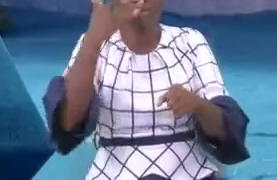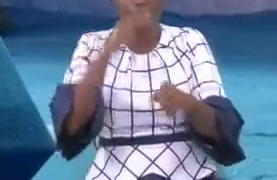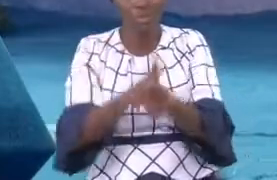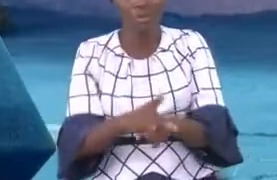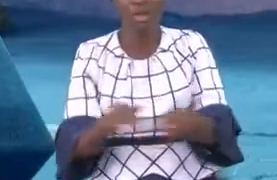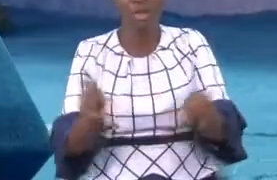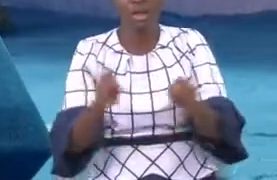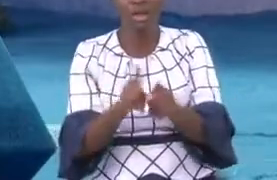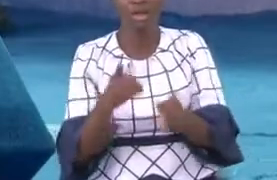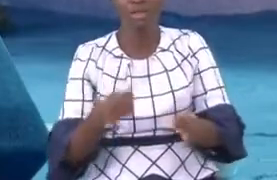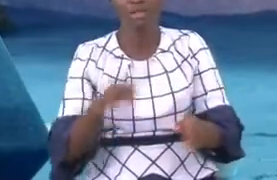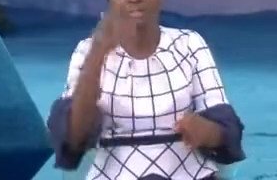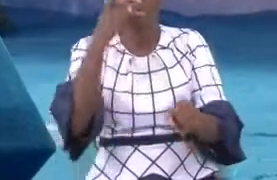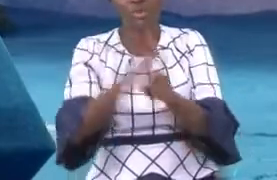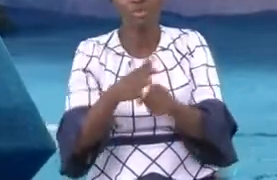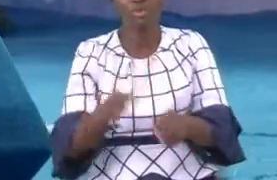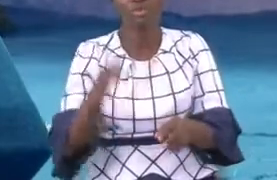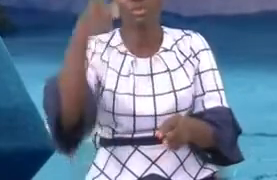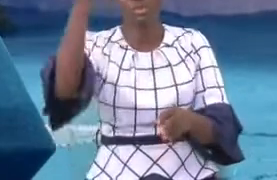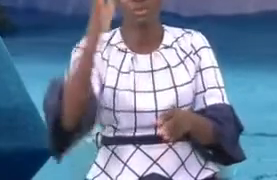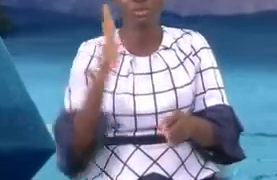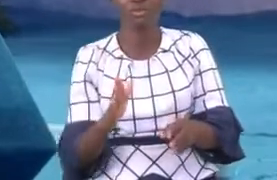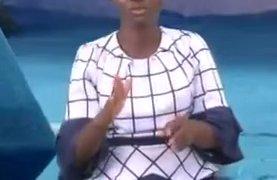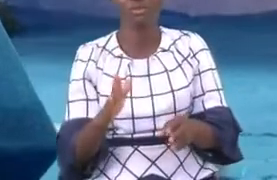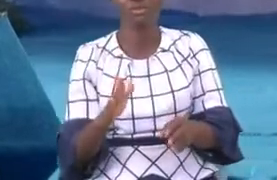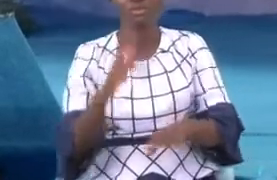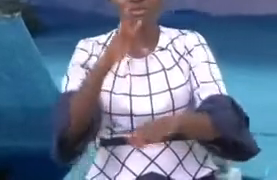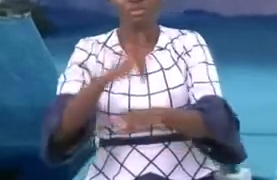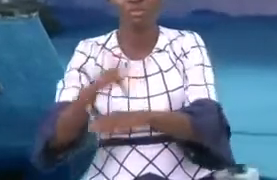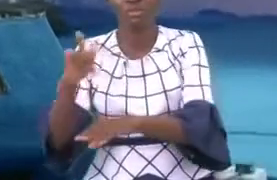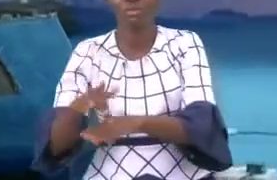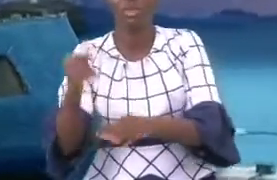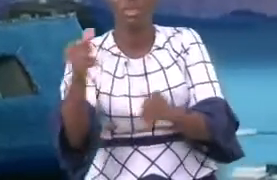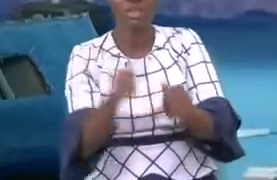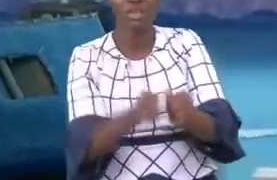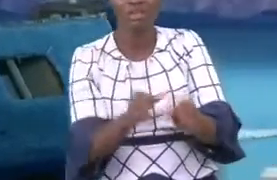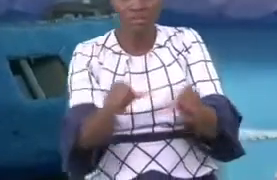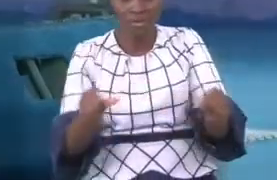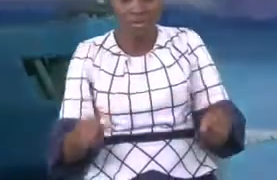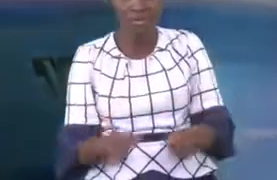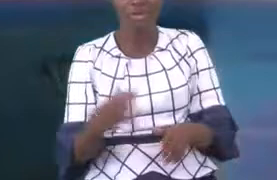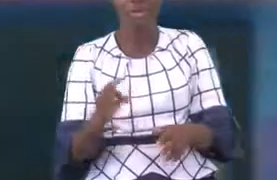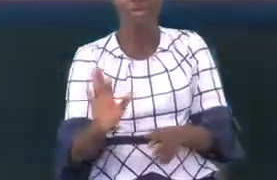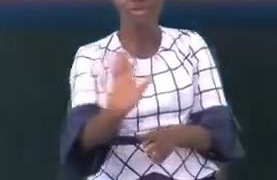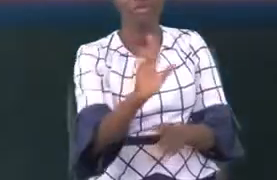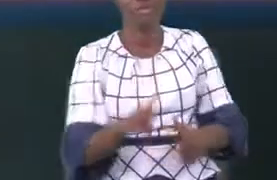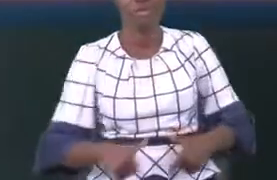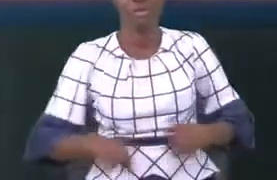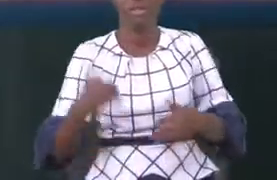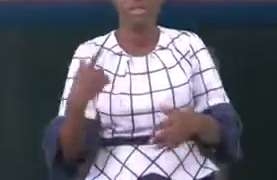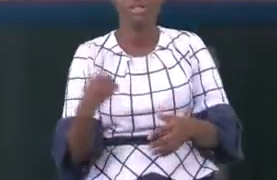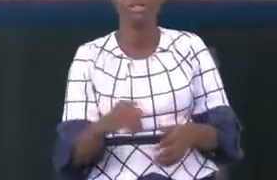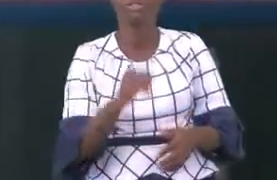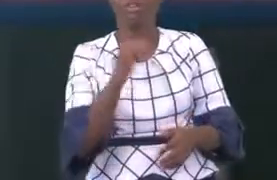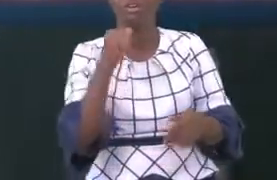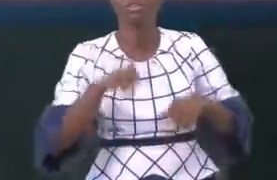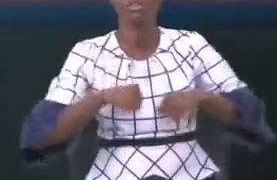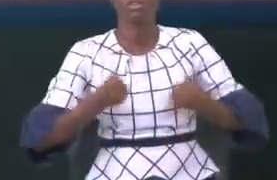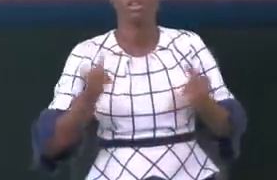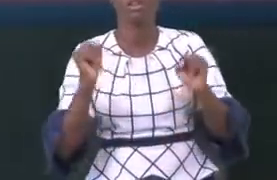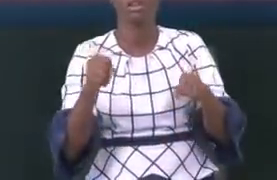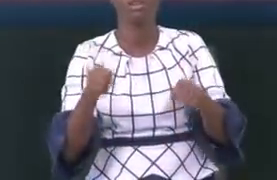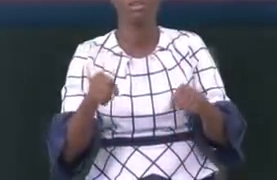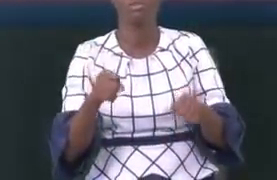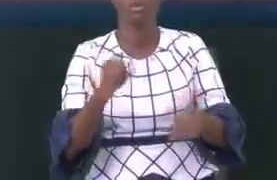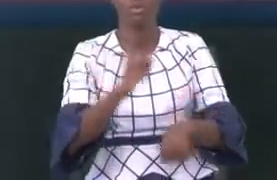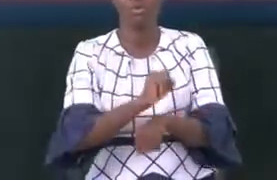life. The undeniable performance of a glorious God. Look at number one there. Number